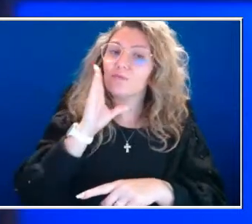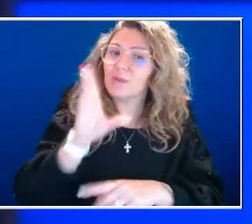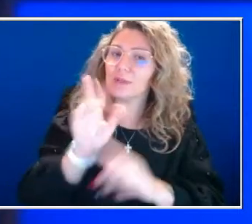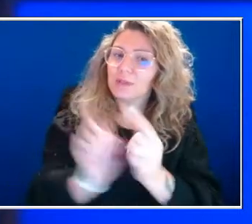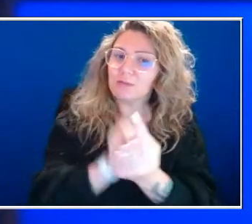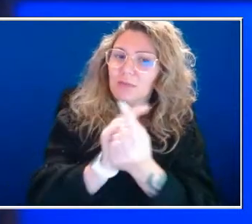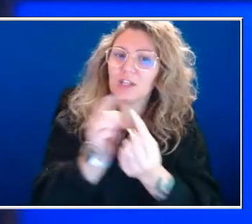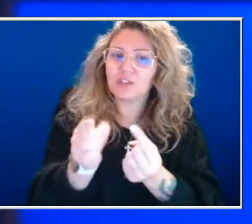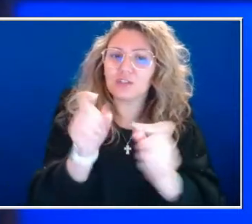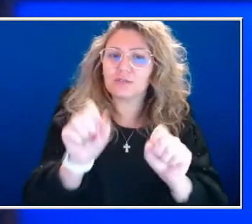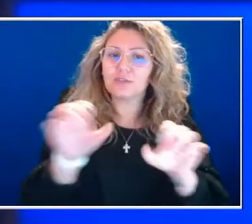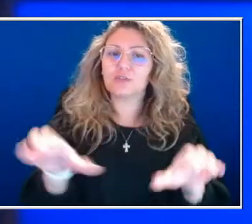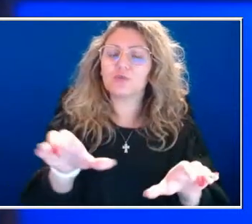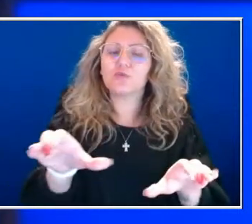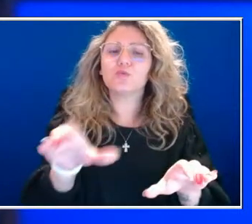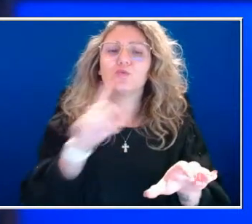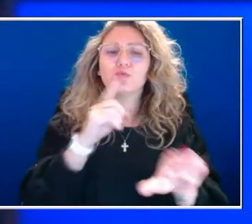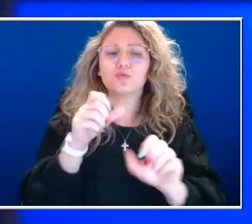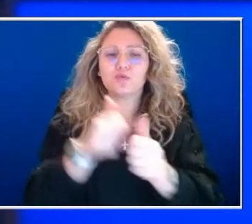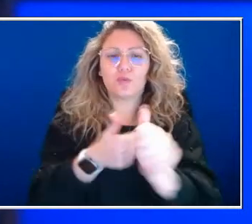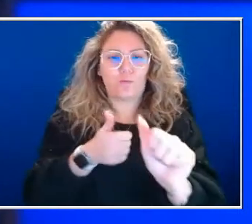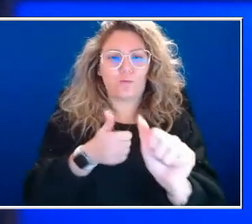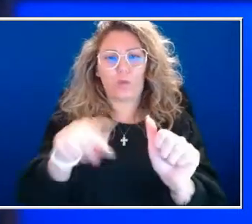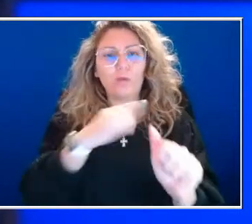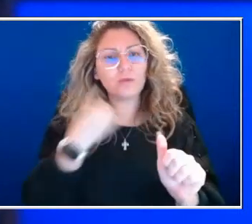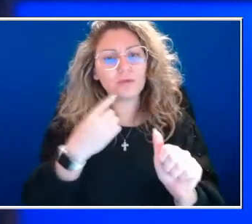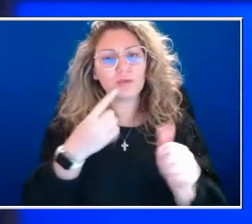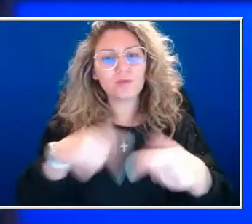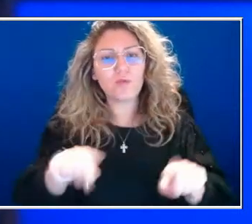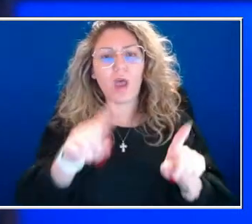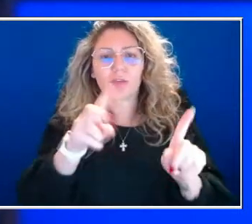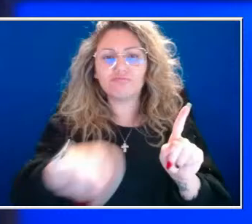to avoid those risks as she travels through the journey of